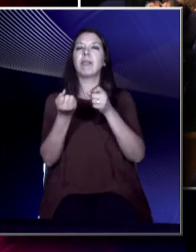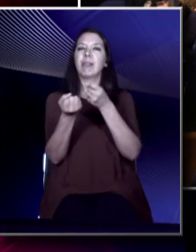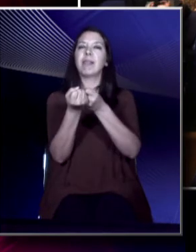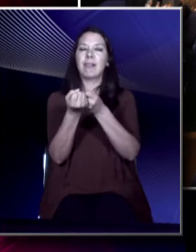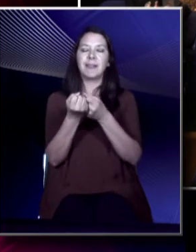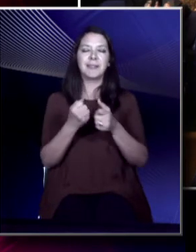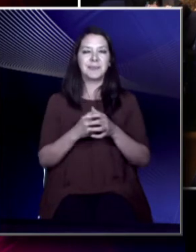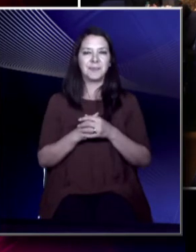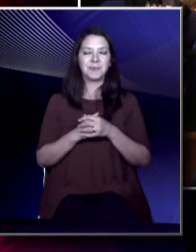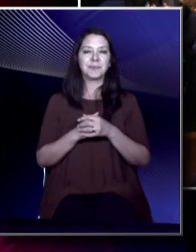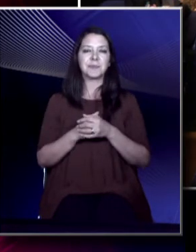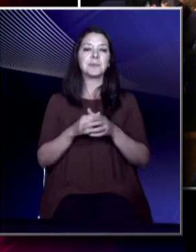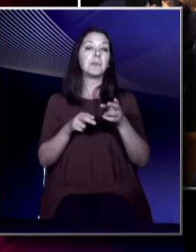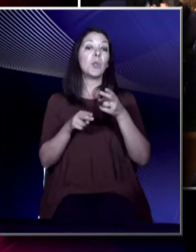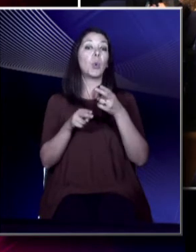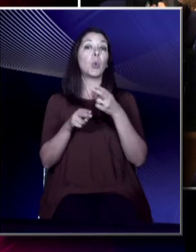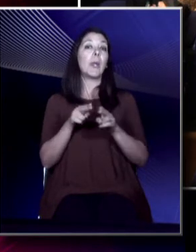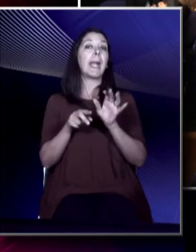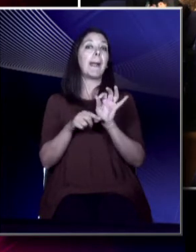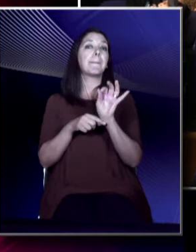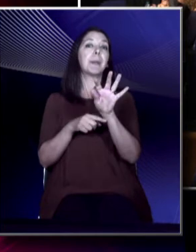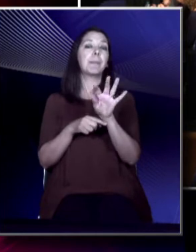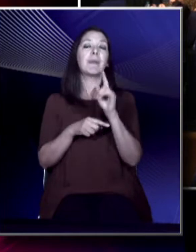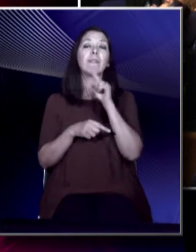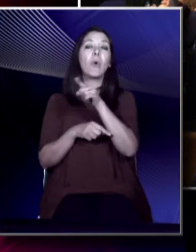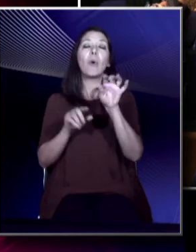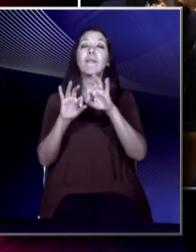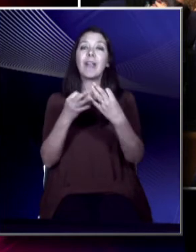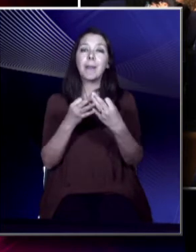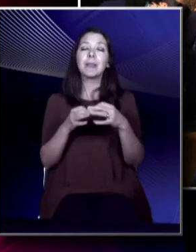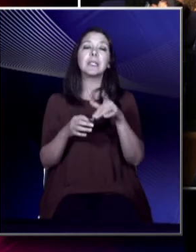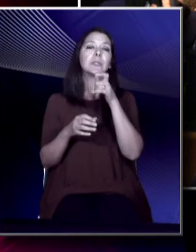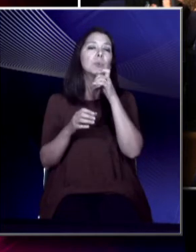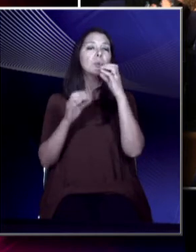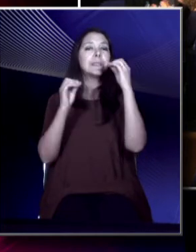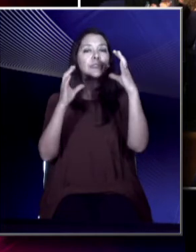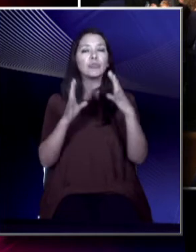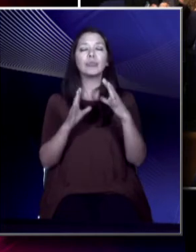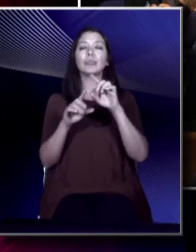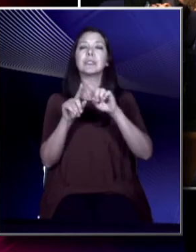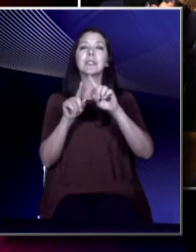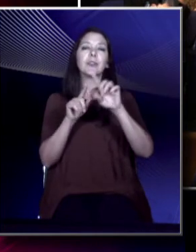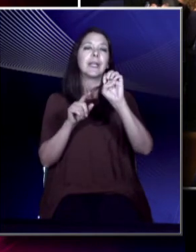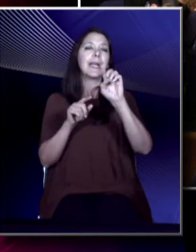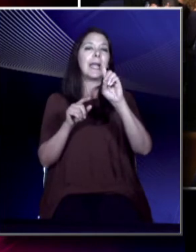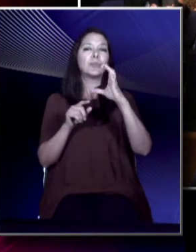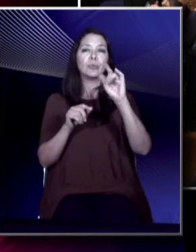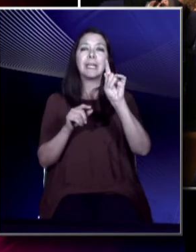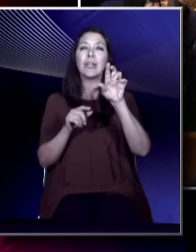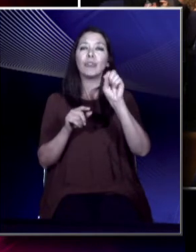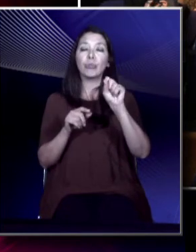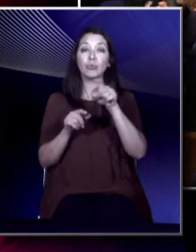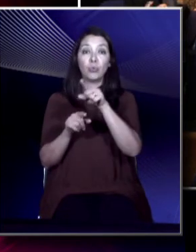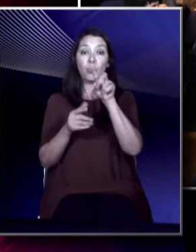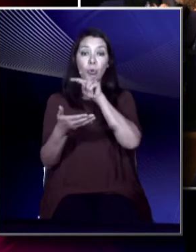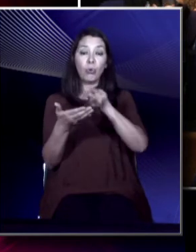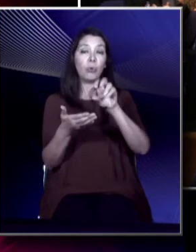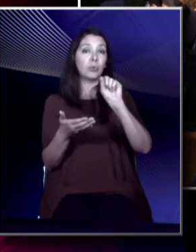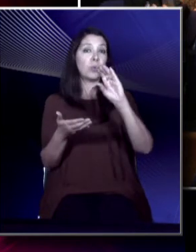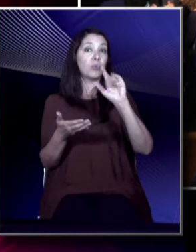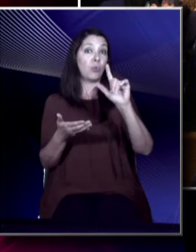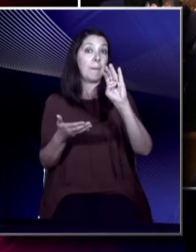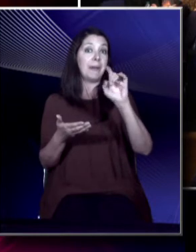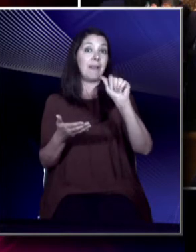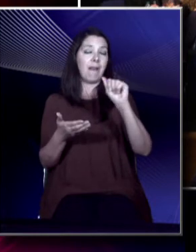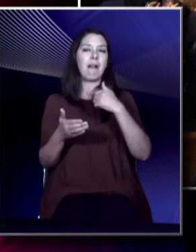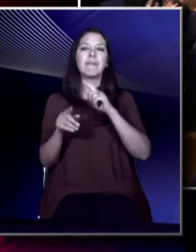I'm going to make a quick plug that for all families and educators, I hope you're following our social media pages. We have new official